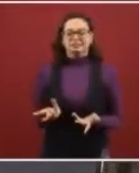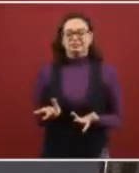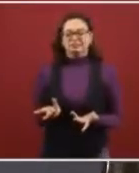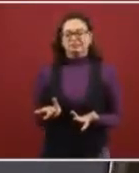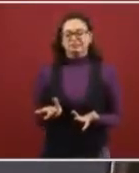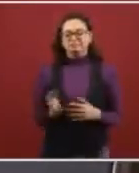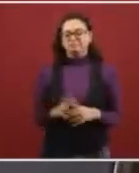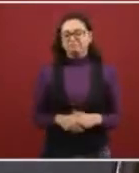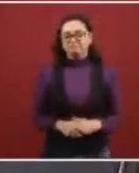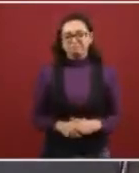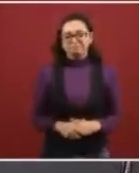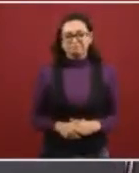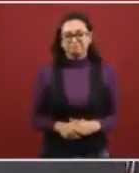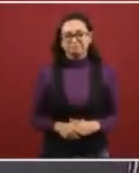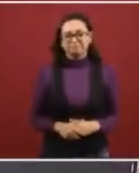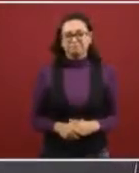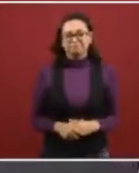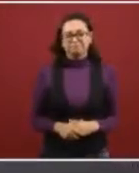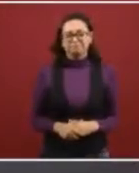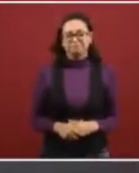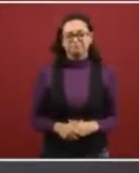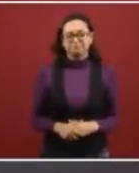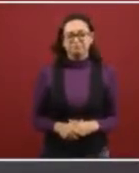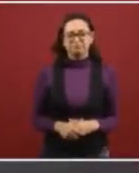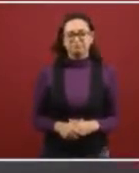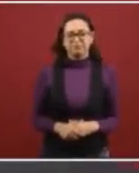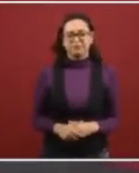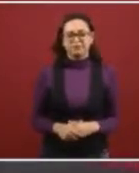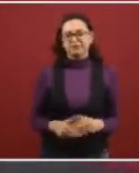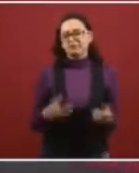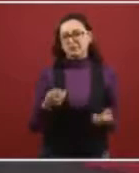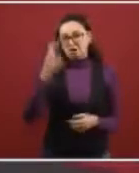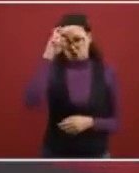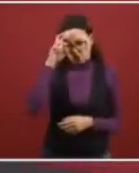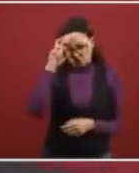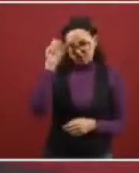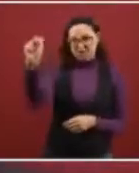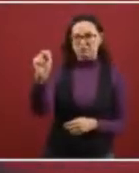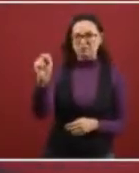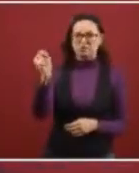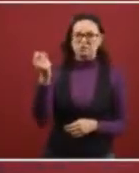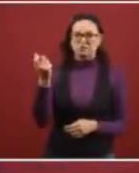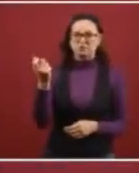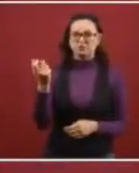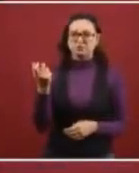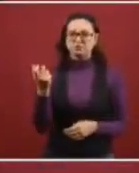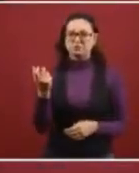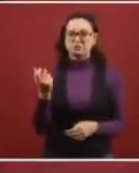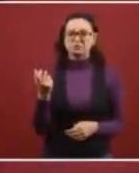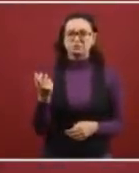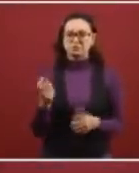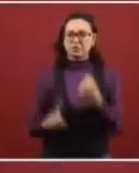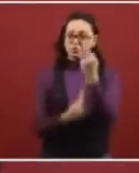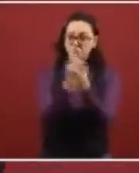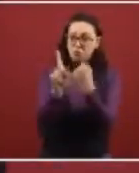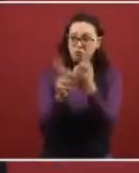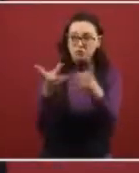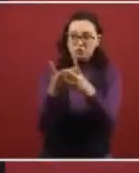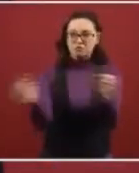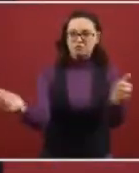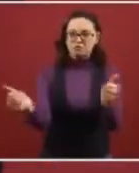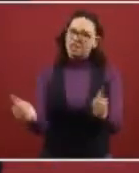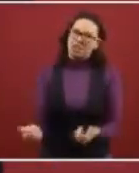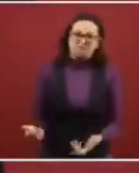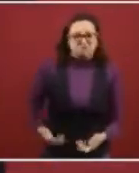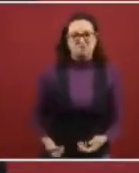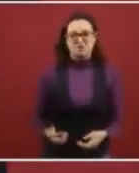Había este esa concepción, ¿no? De and they had that concept querer resolver to con resolve racias